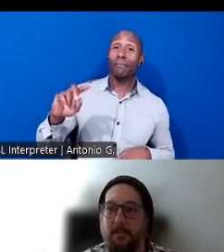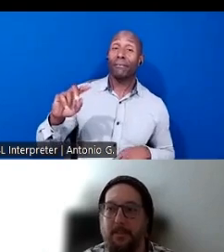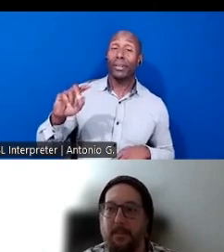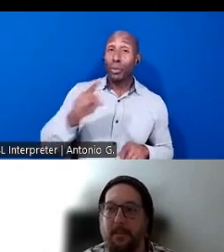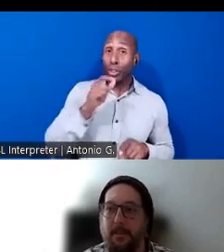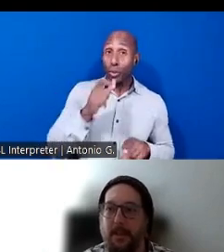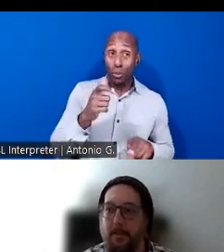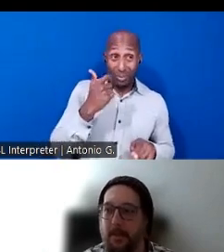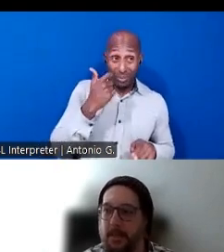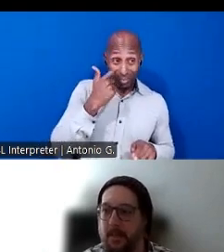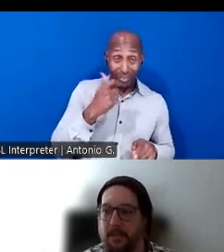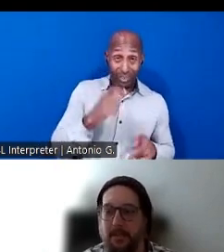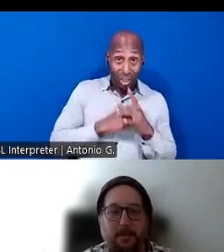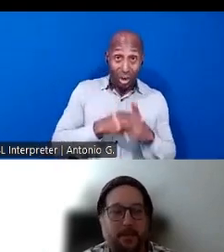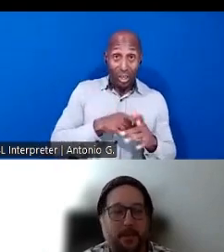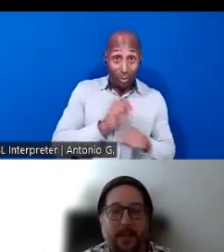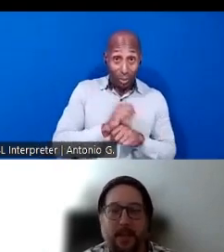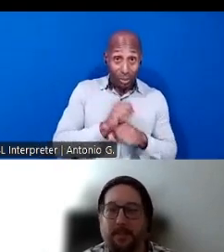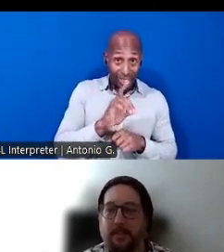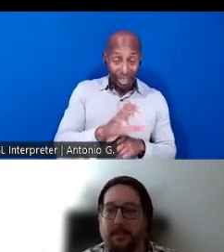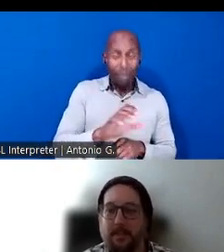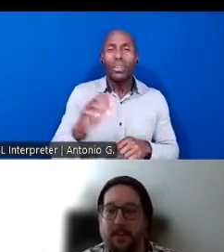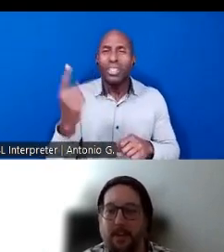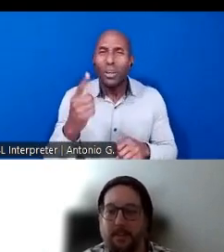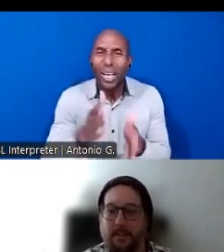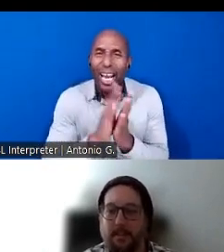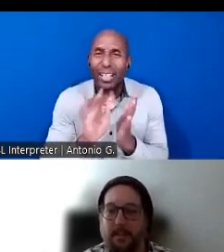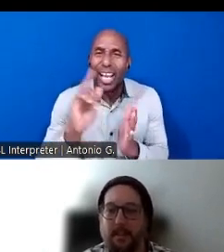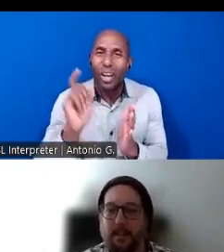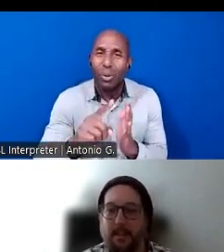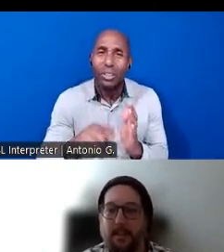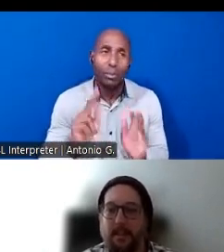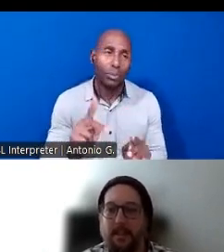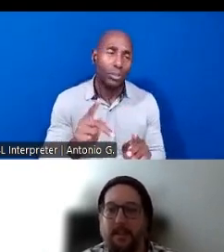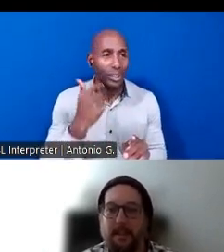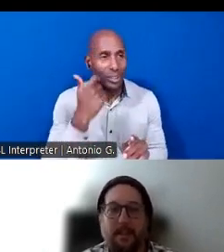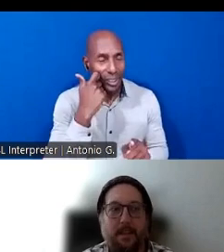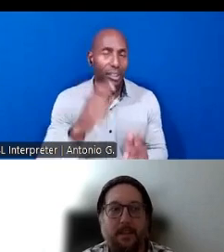Here we go. A B, a couple other A's. All right.